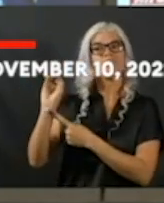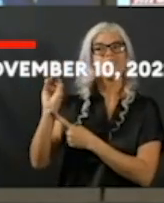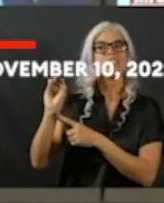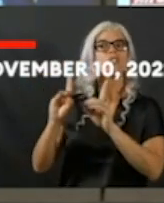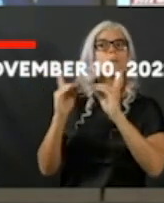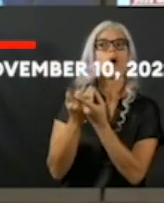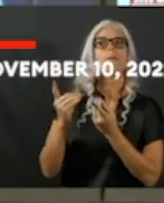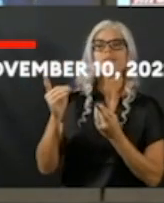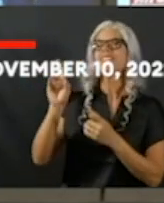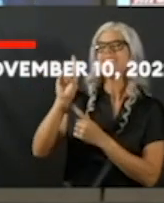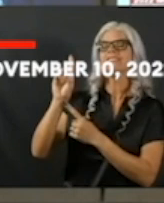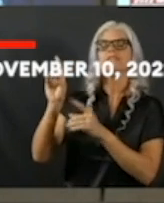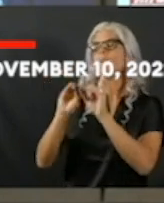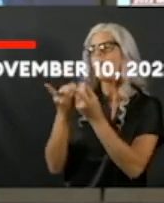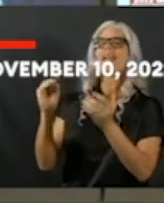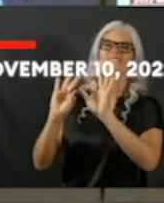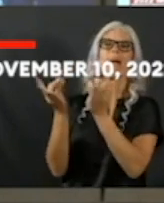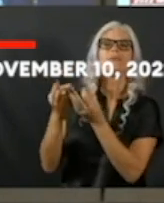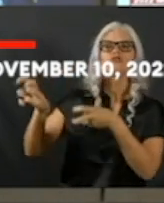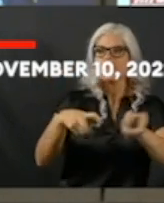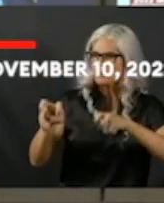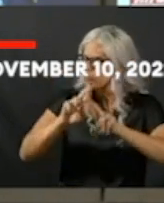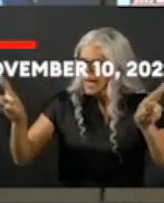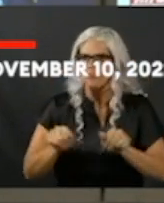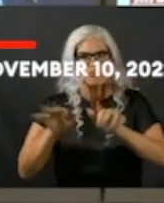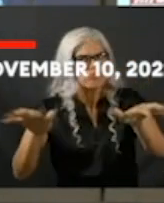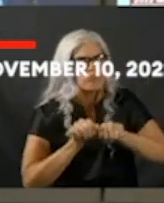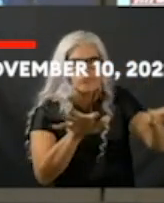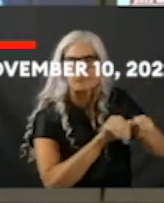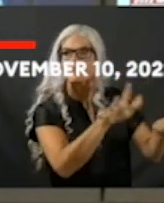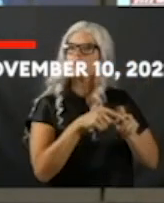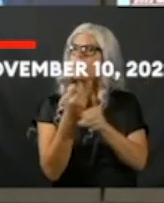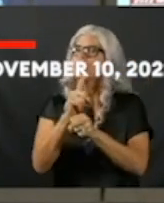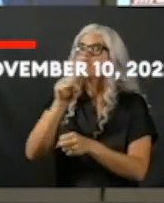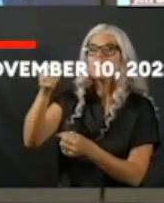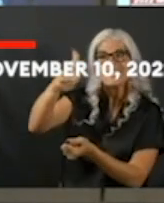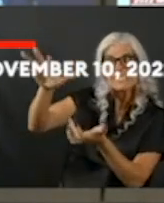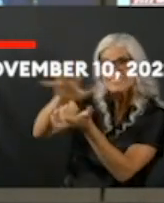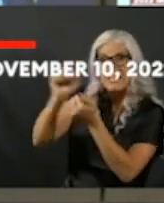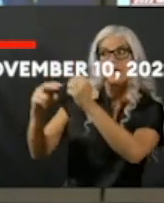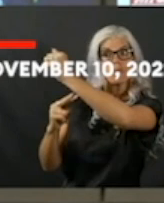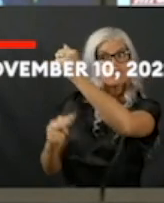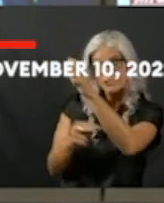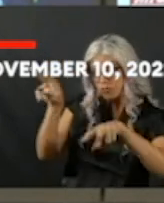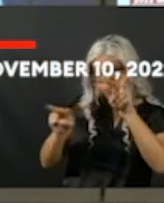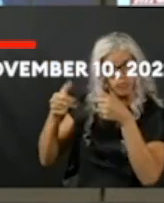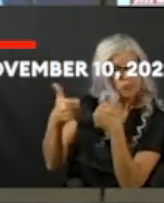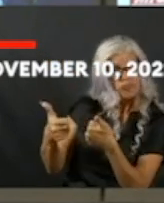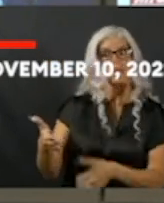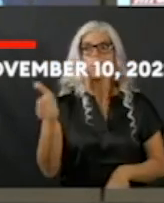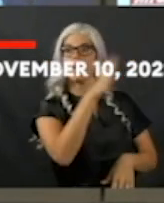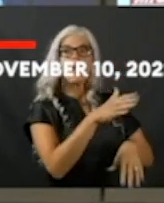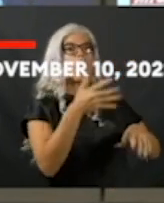Transportation crews that are ready to deploy and begin damage assessment, bridge inspections, and cut and toss operations to clear